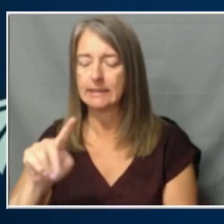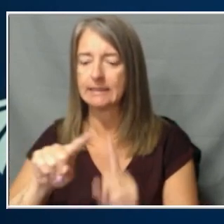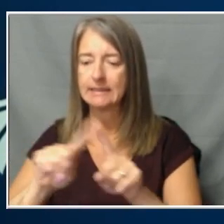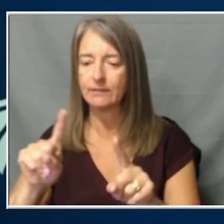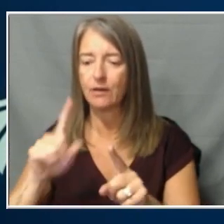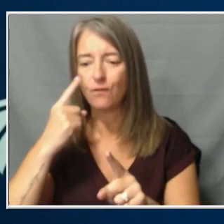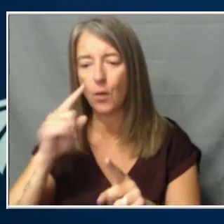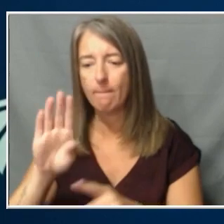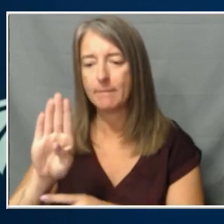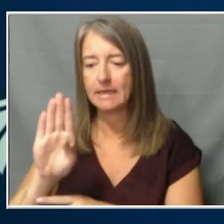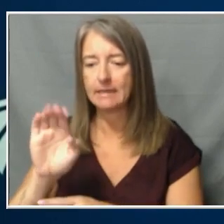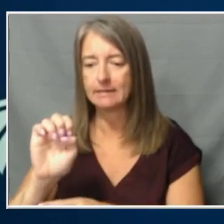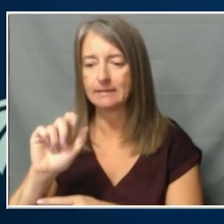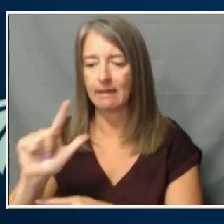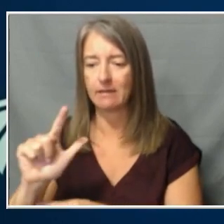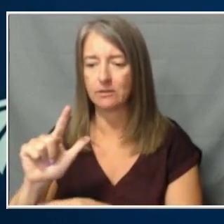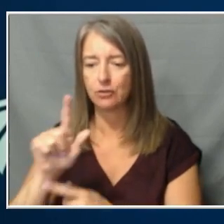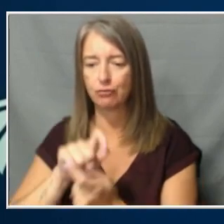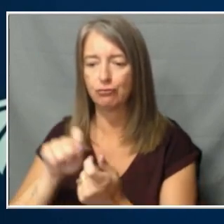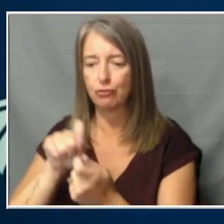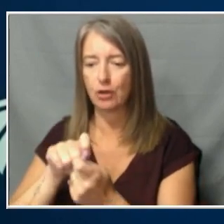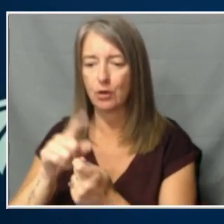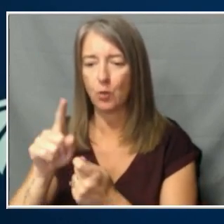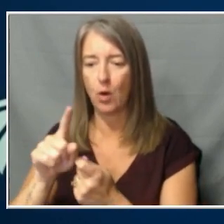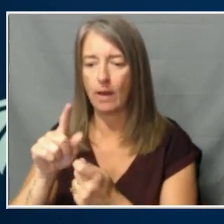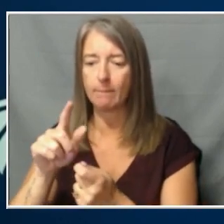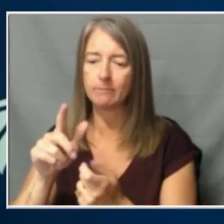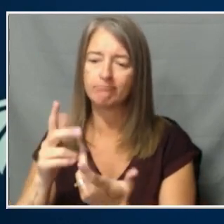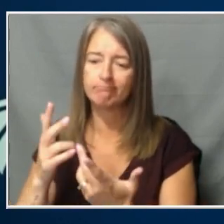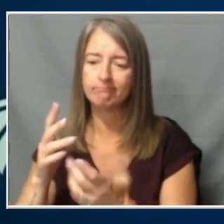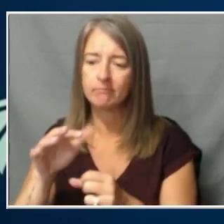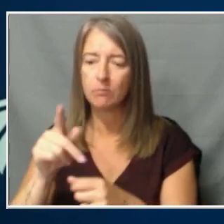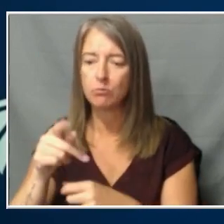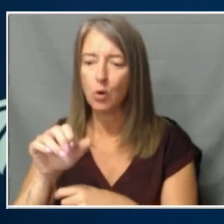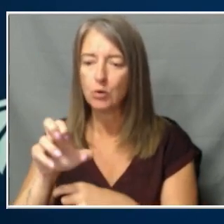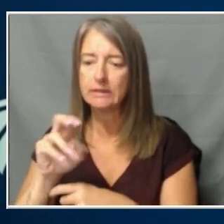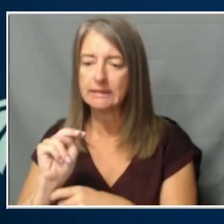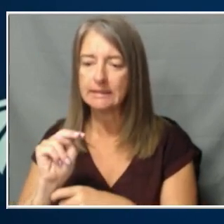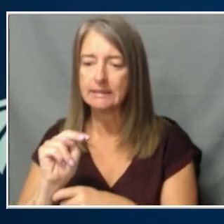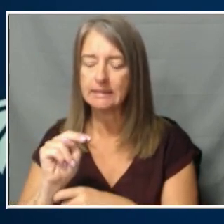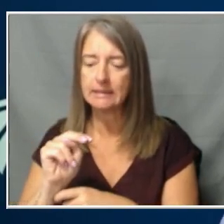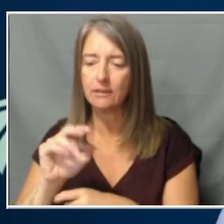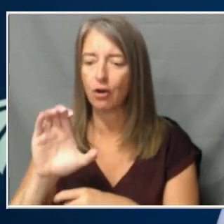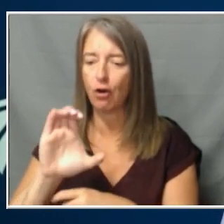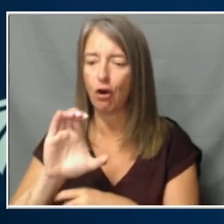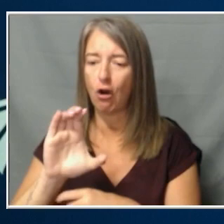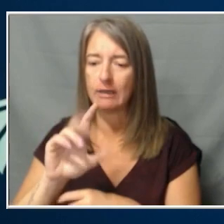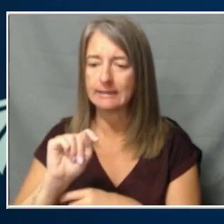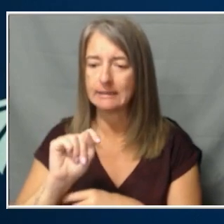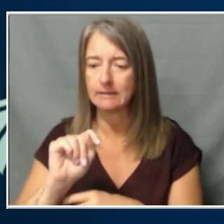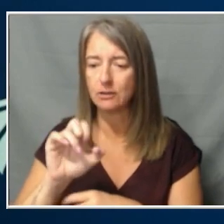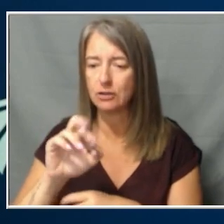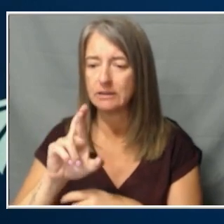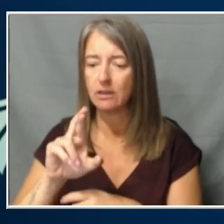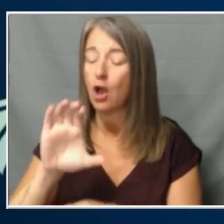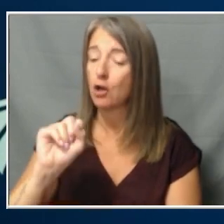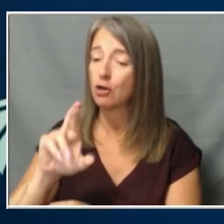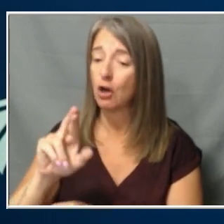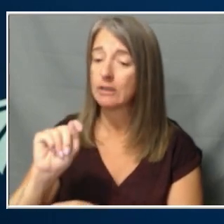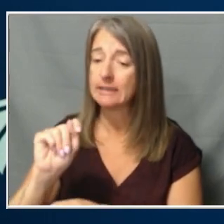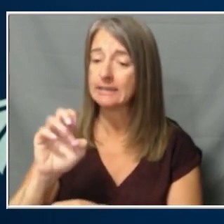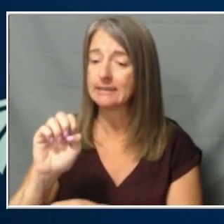cells. So once you've targeted one particular protein on the B cells by the CAR T cells, and then the leukemia relapses,